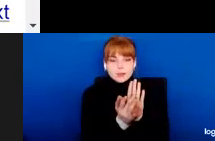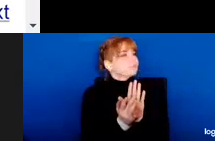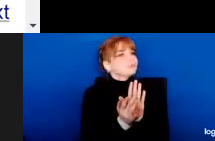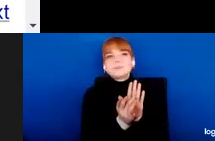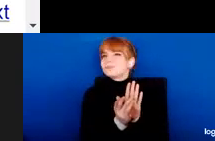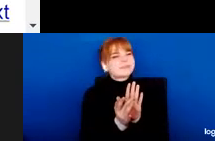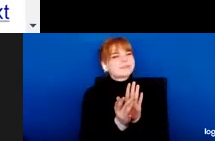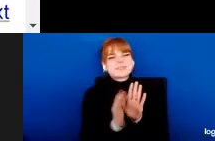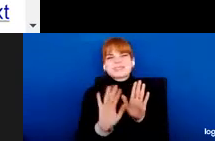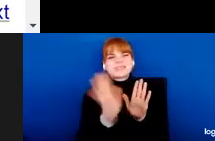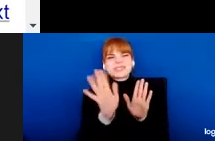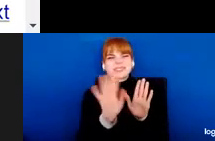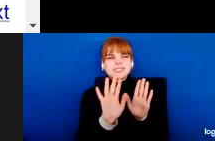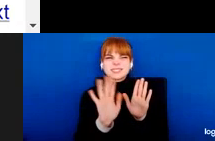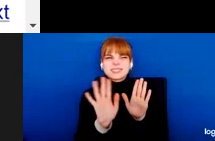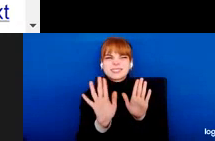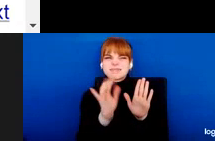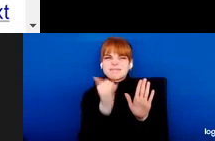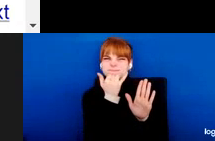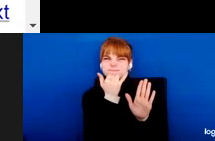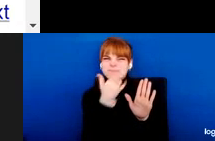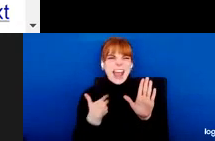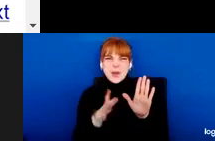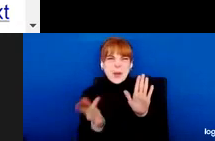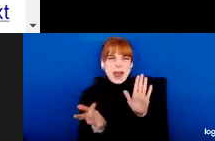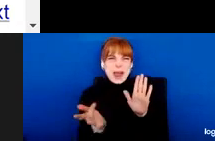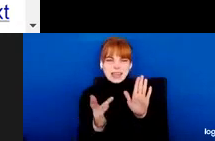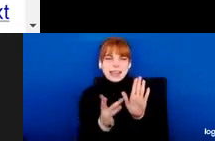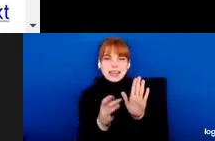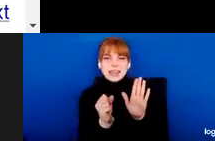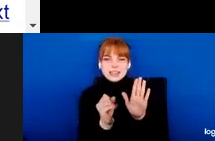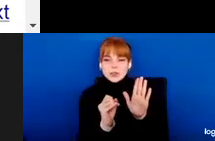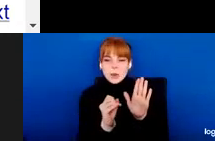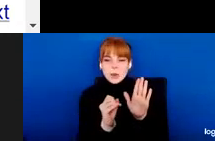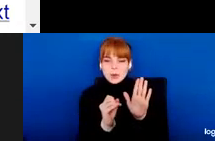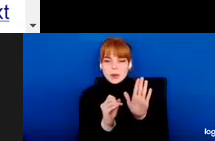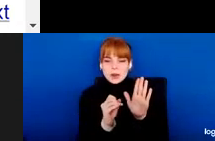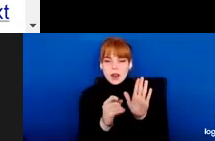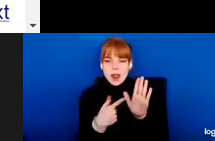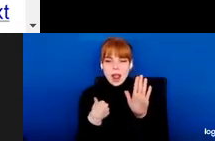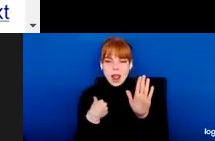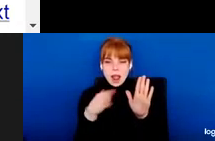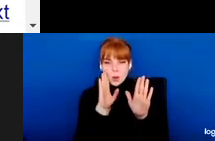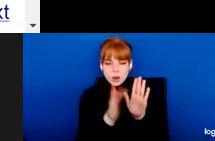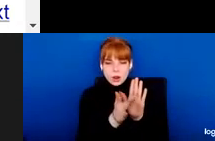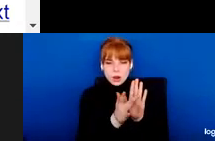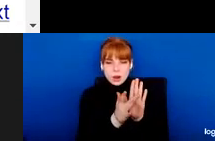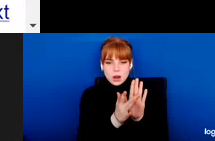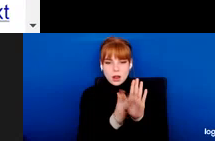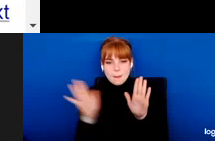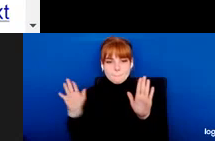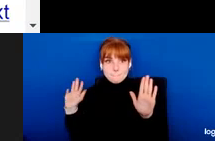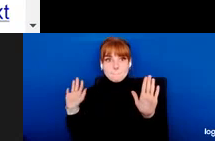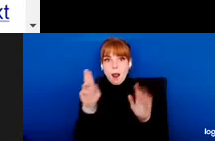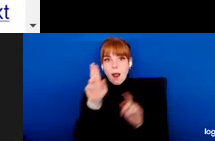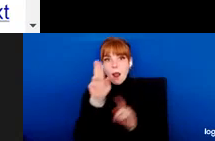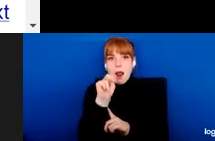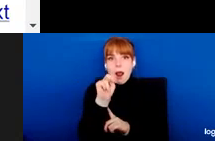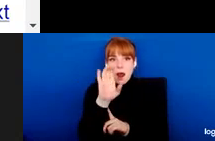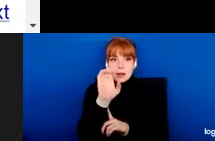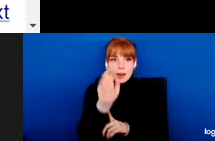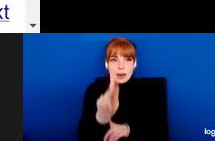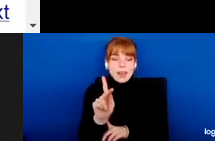go there. So I'm going to move my mouse off that element, and I'm going to lift and then I'm going to unclick, right? I'm going to lift my finger up, and nothing